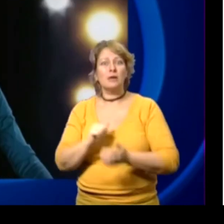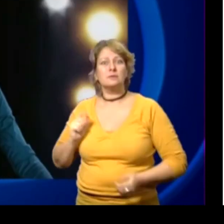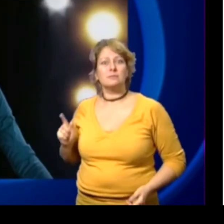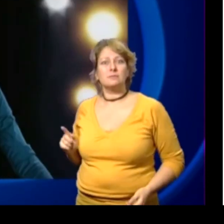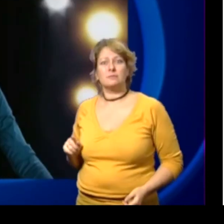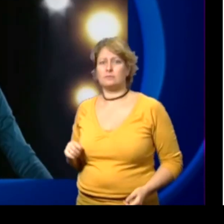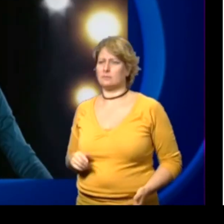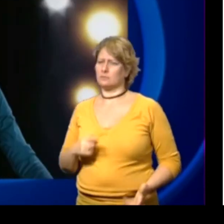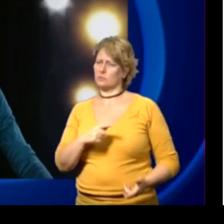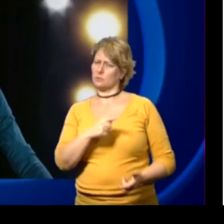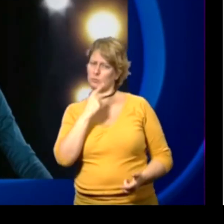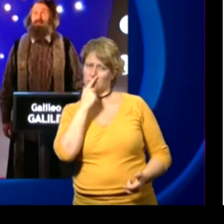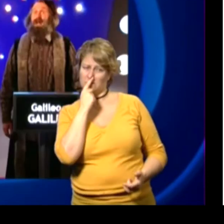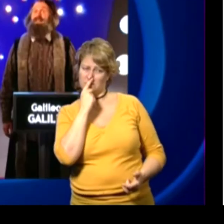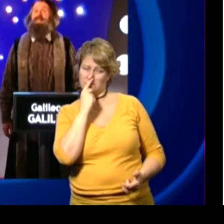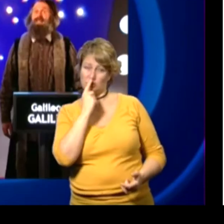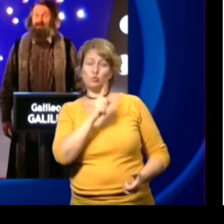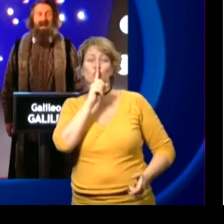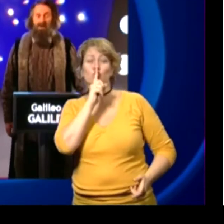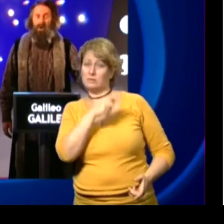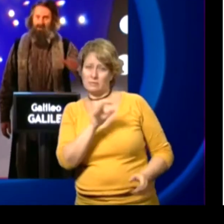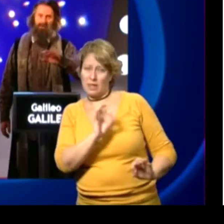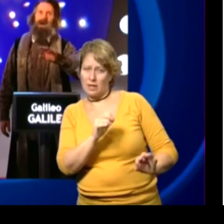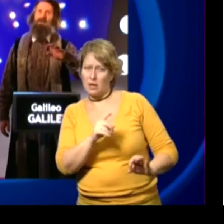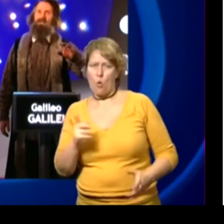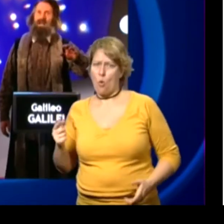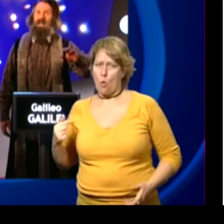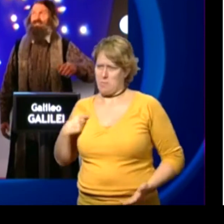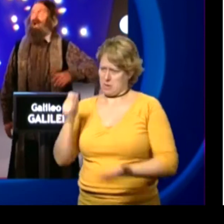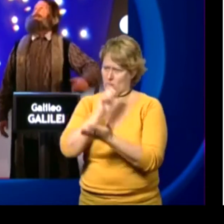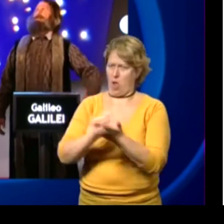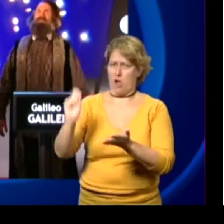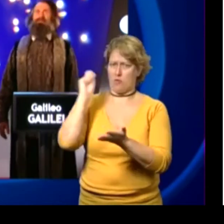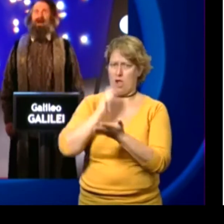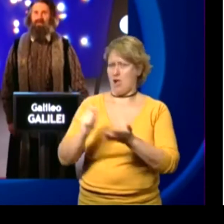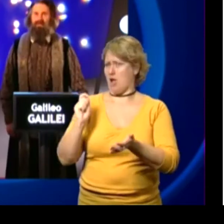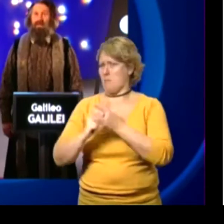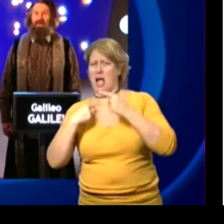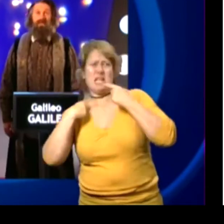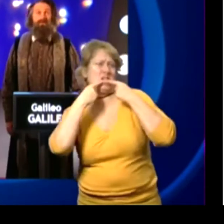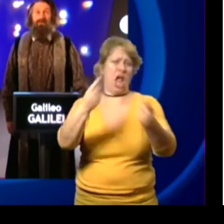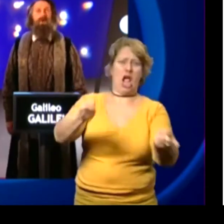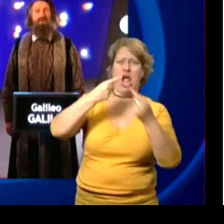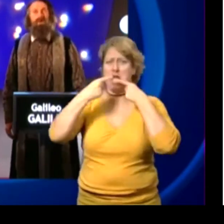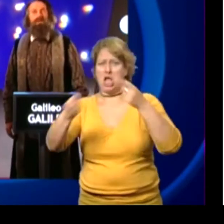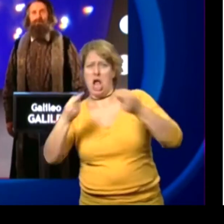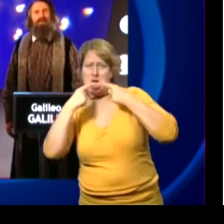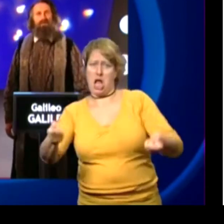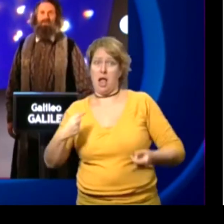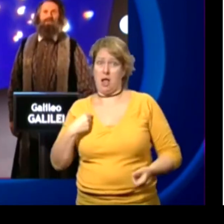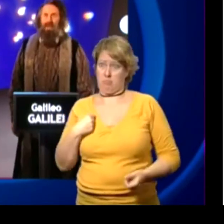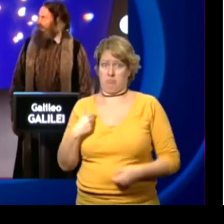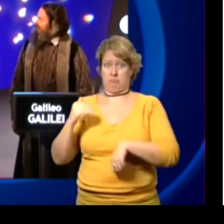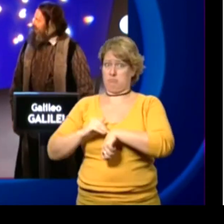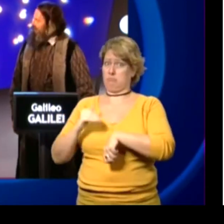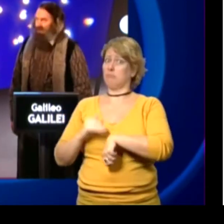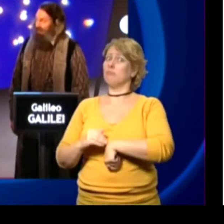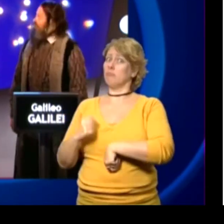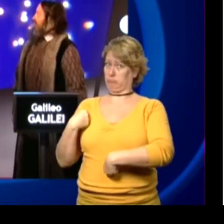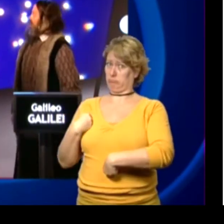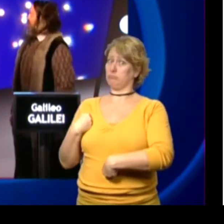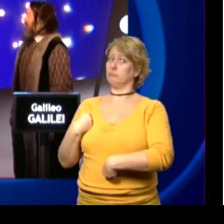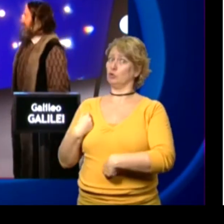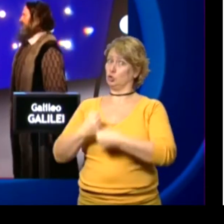quiet about it, though, Gally. Oh, too right, I didn't. I wrote about it, I shouted about it, even though it got me into trouble.